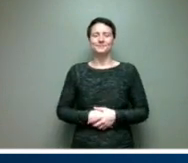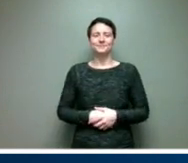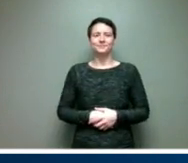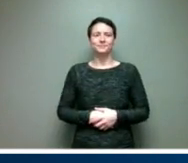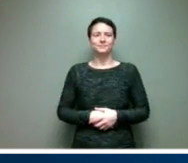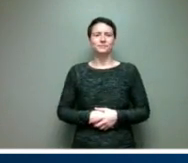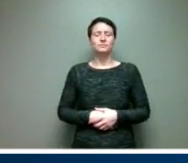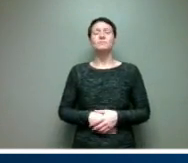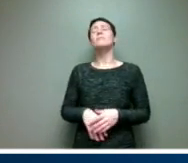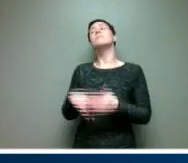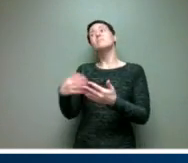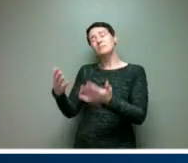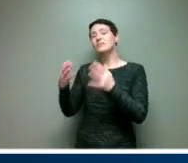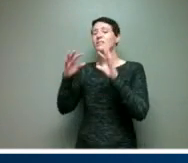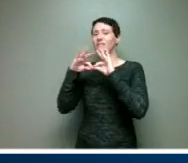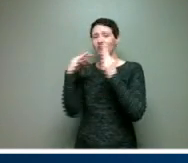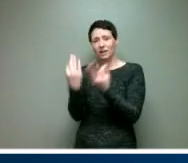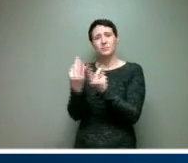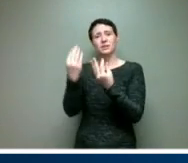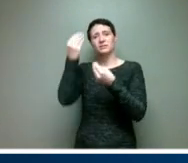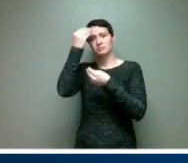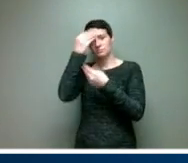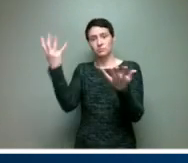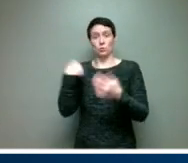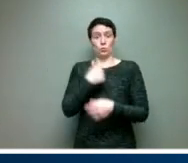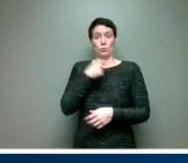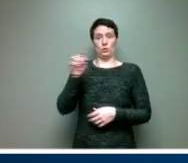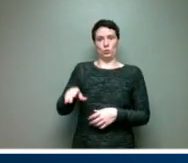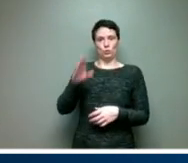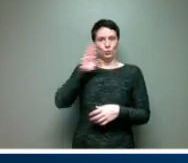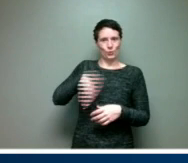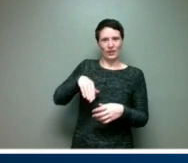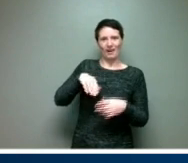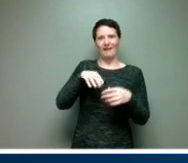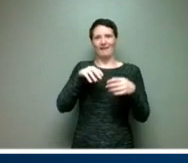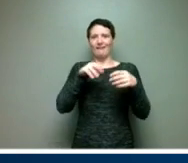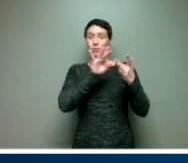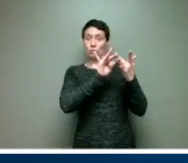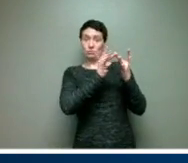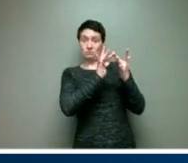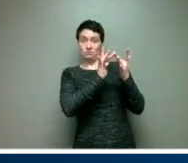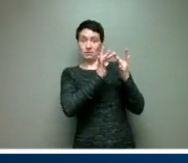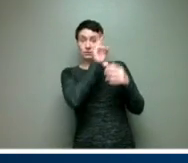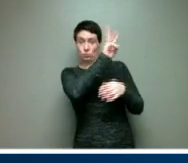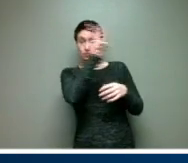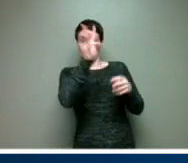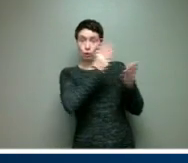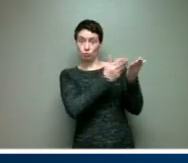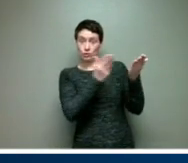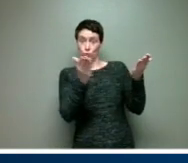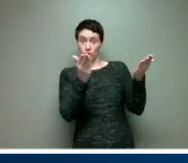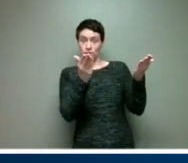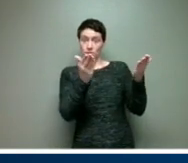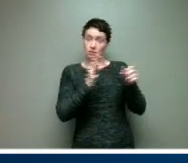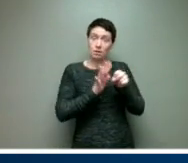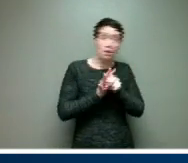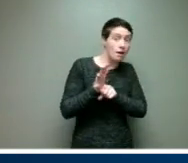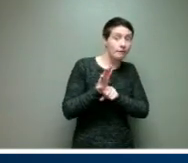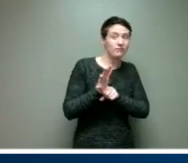that we need to put more. We know that those resources, we're working to make sure that all our EL